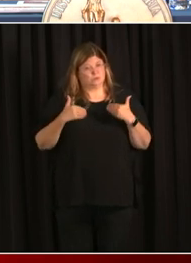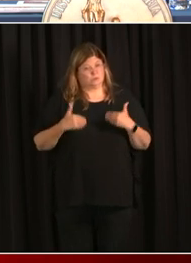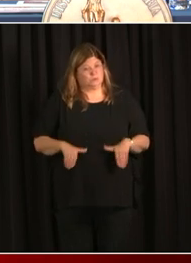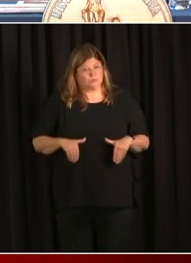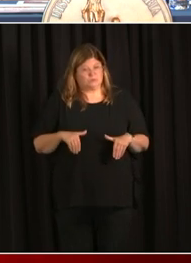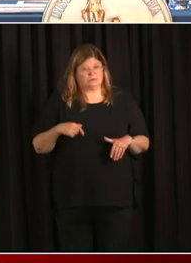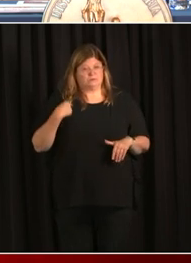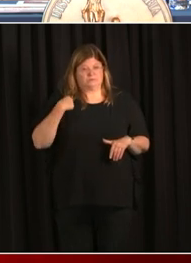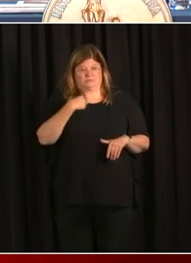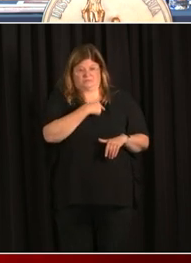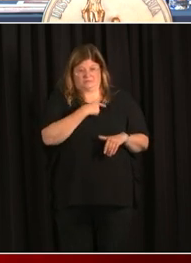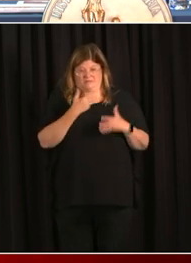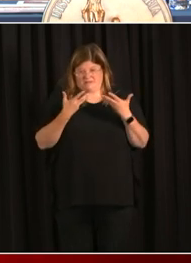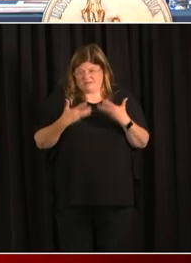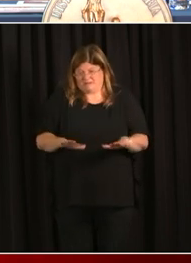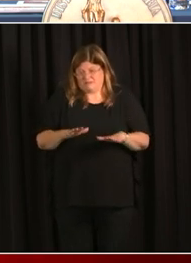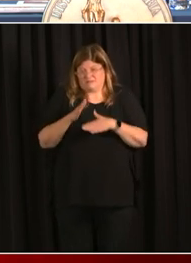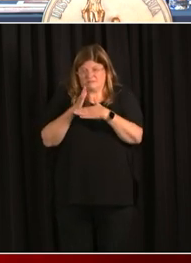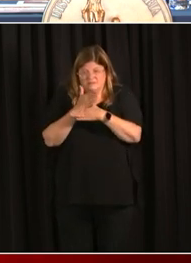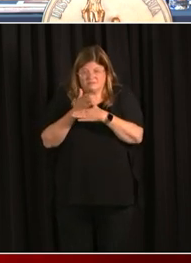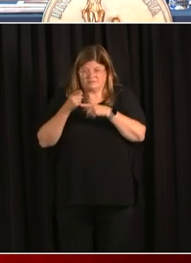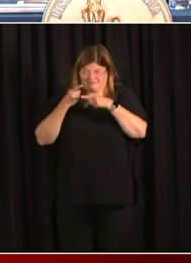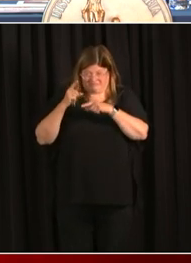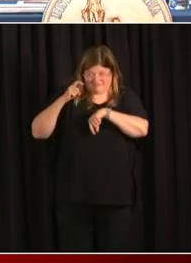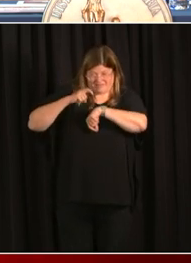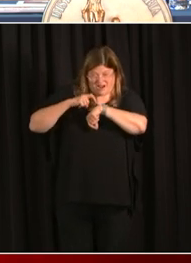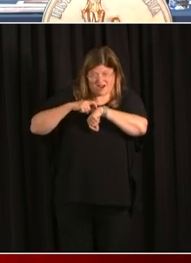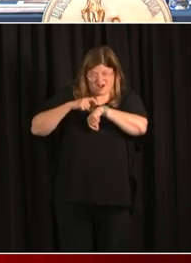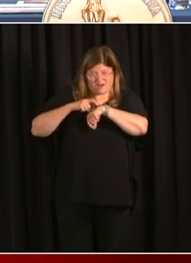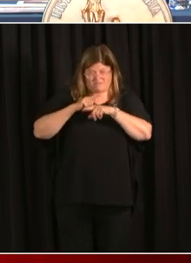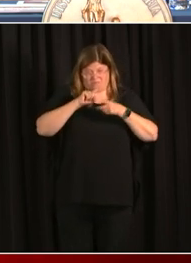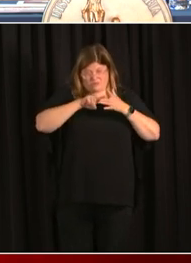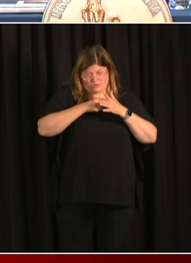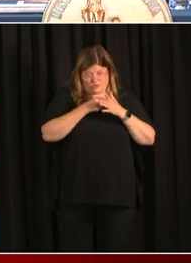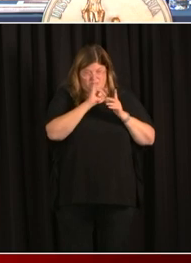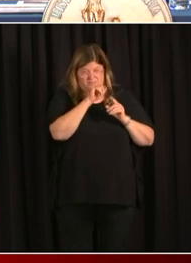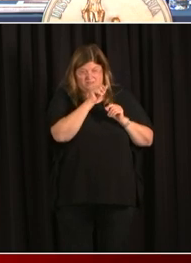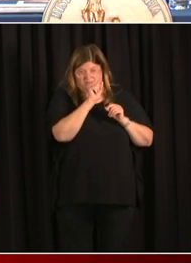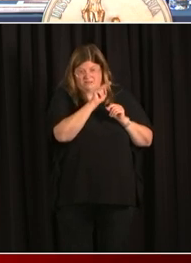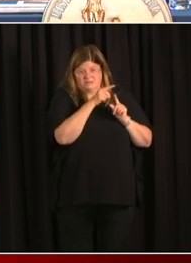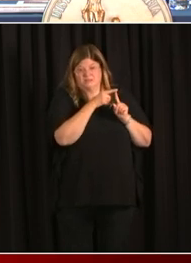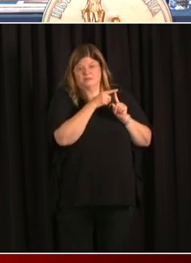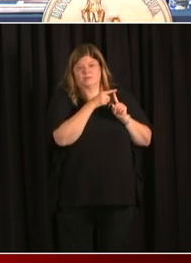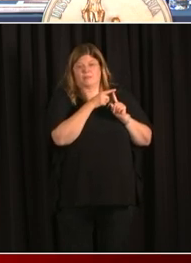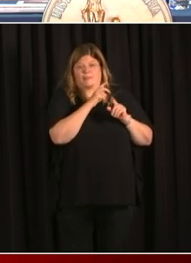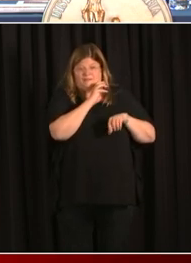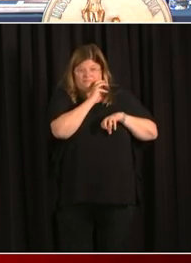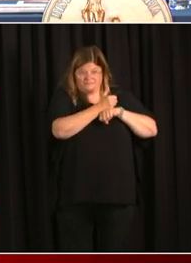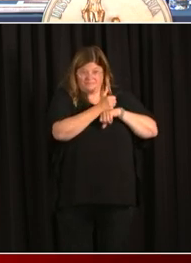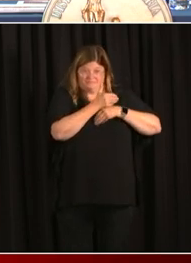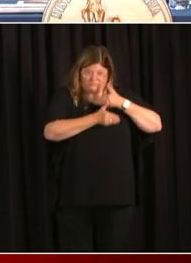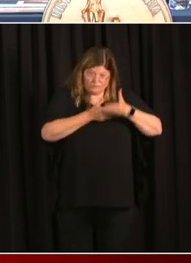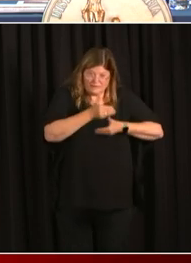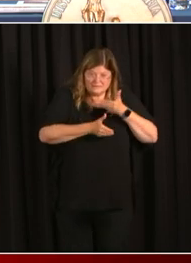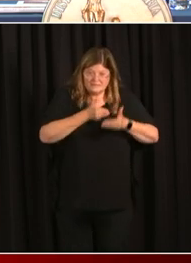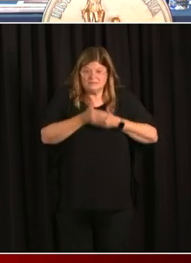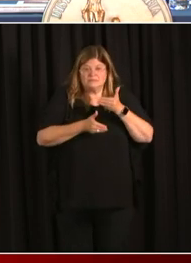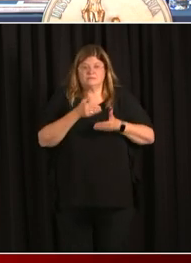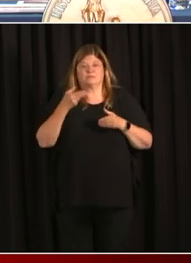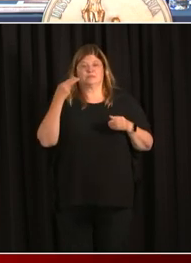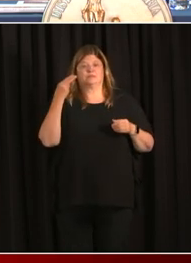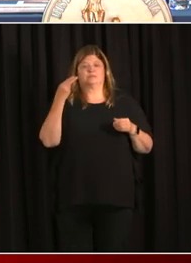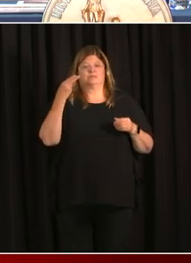we've shared this timeline before. In early January, we have processes in our HCMA